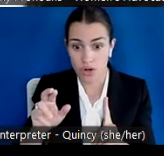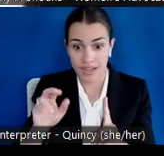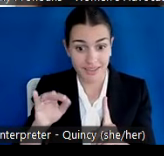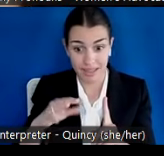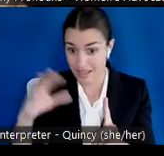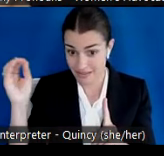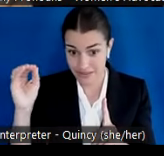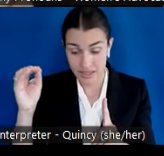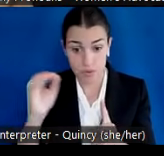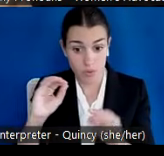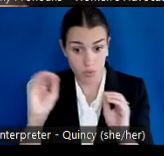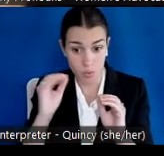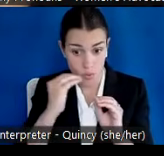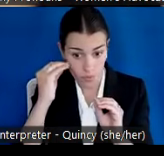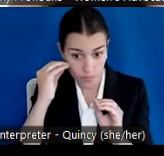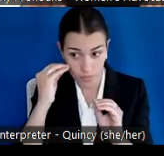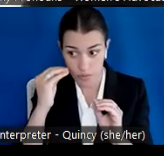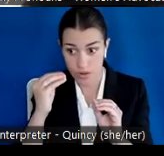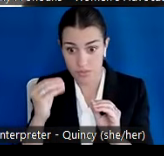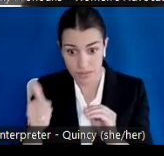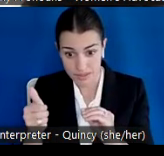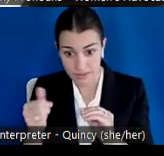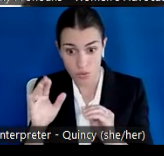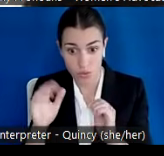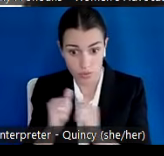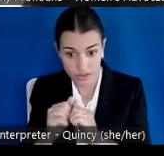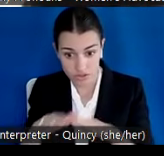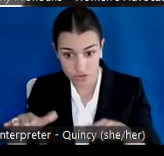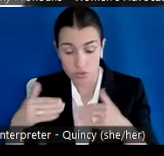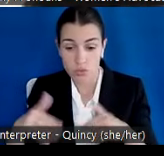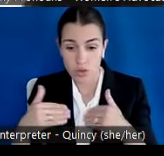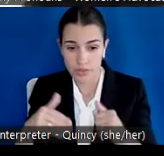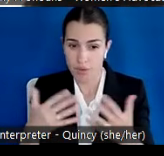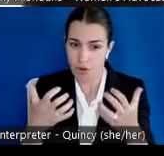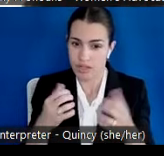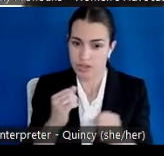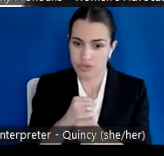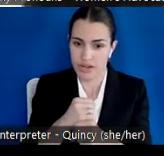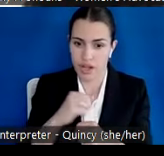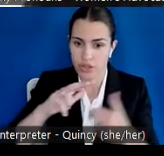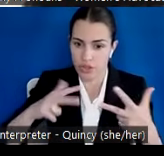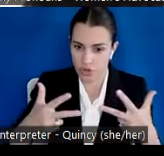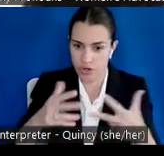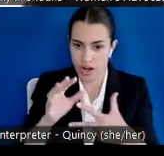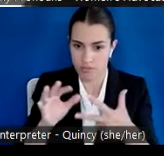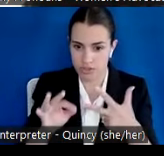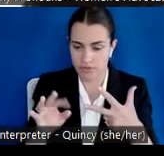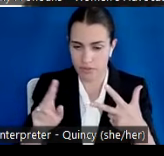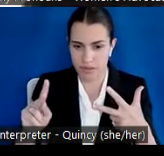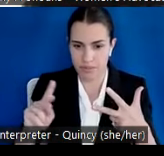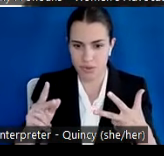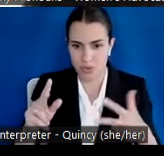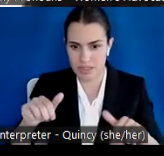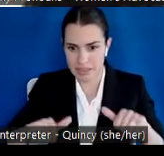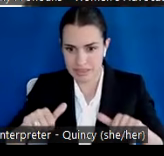streets by themselves or with their children. And they wanted to create a third option for people who were in this position.